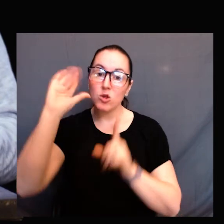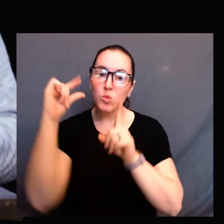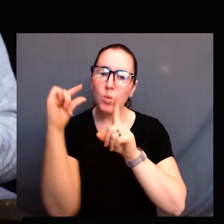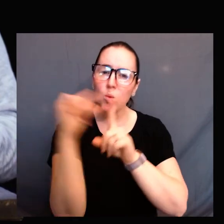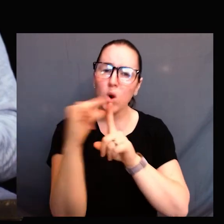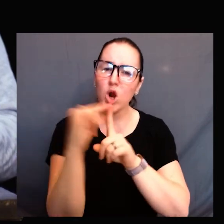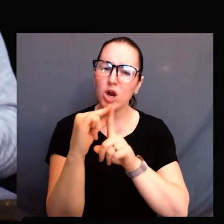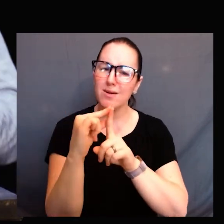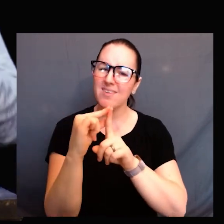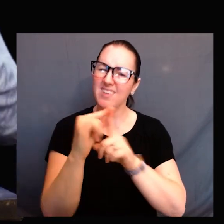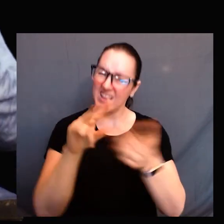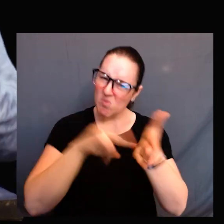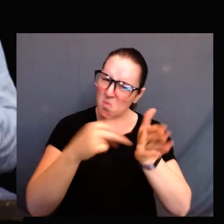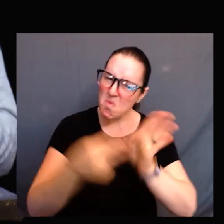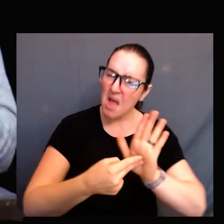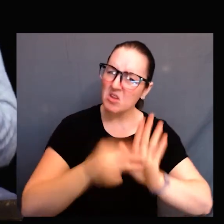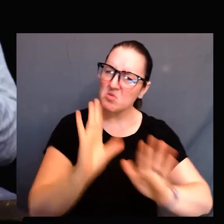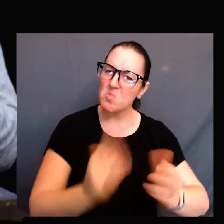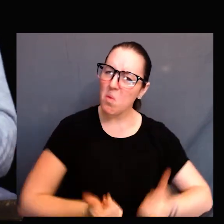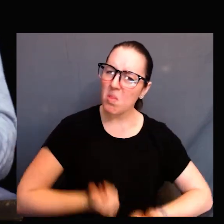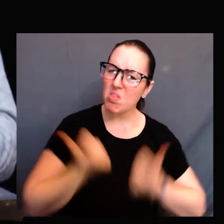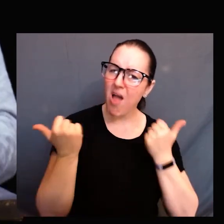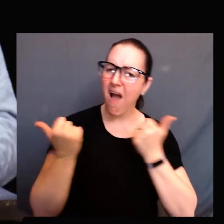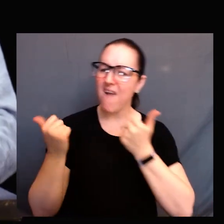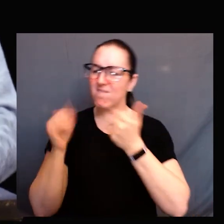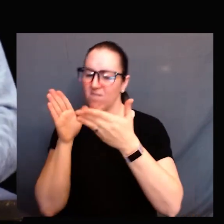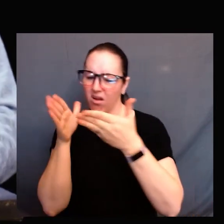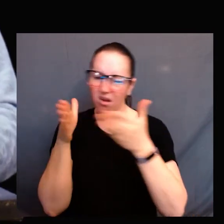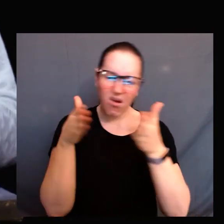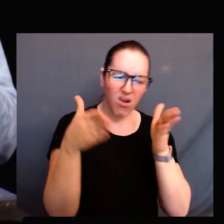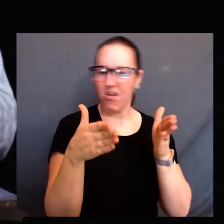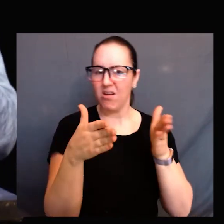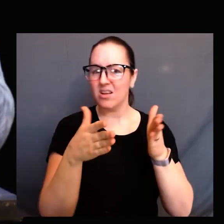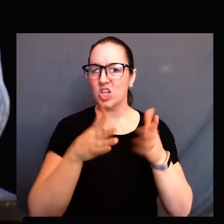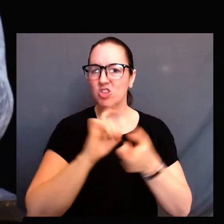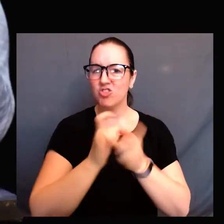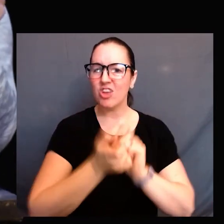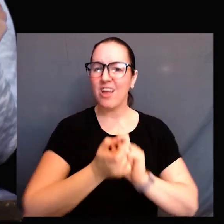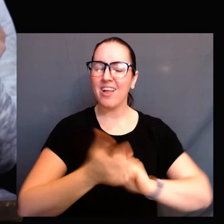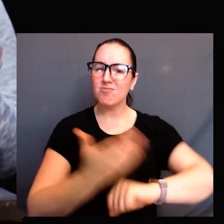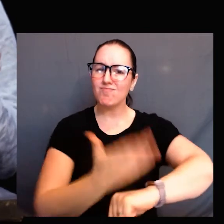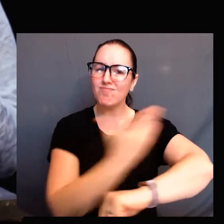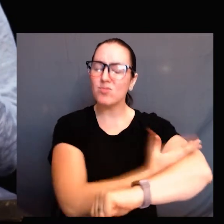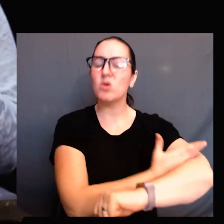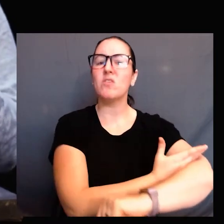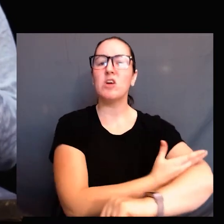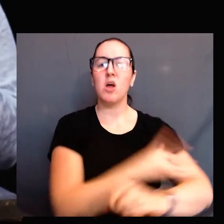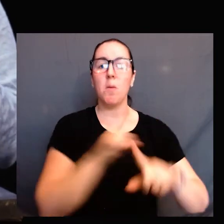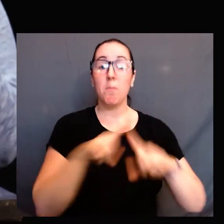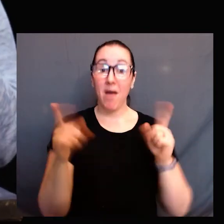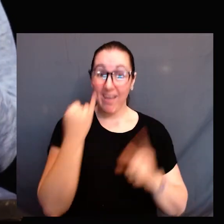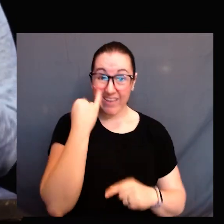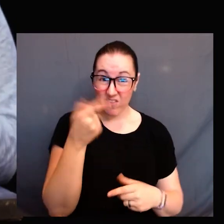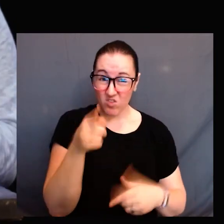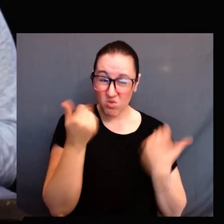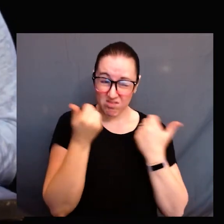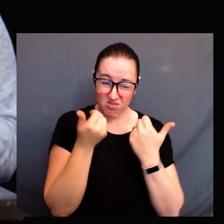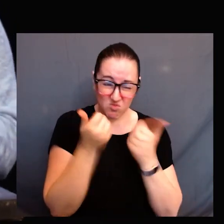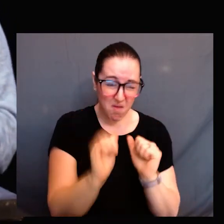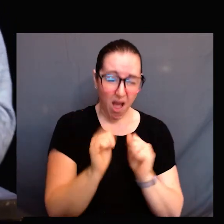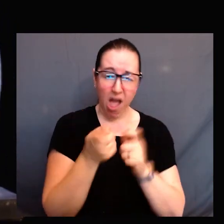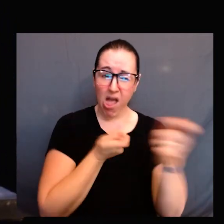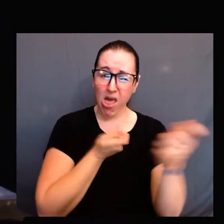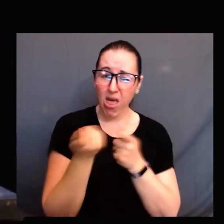word that's meant to change the trajectory of our life and still try to control, to become aware